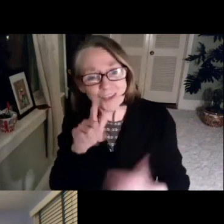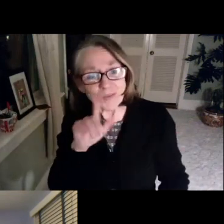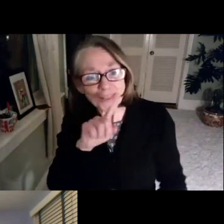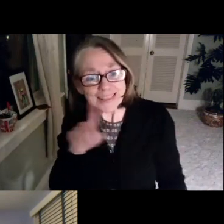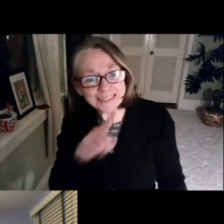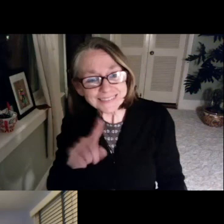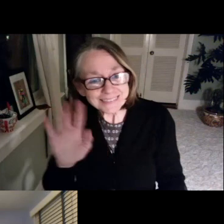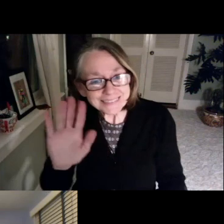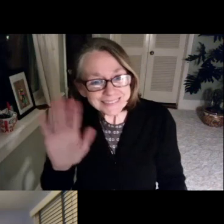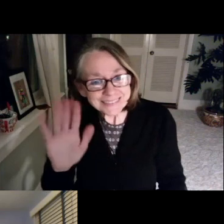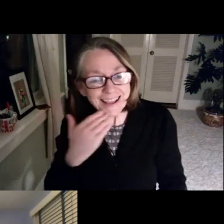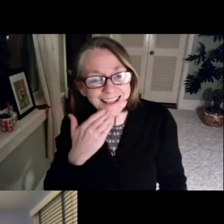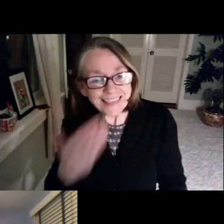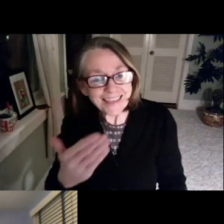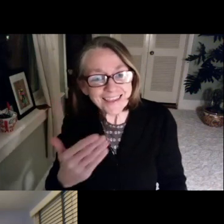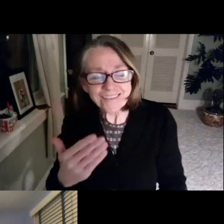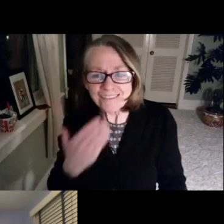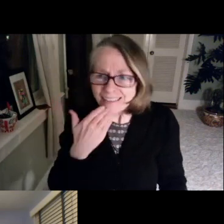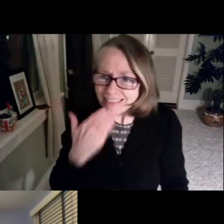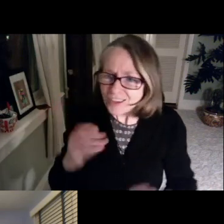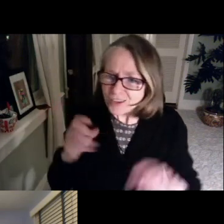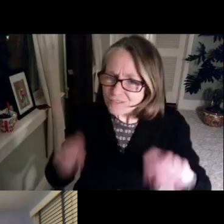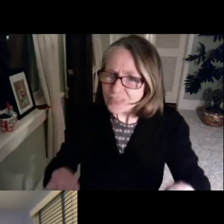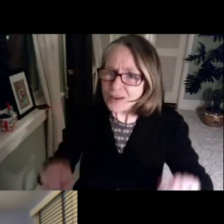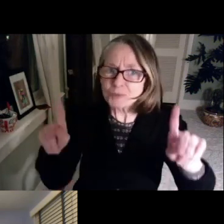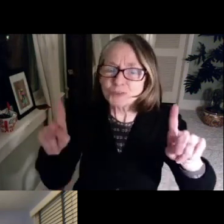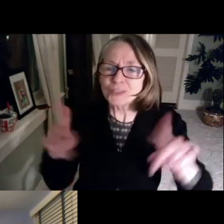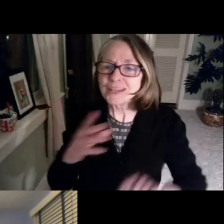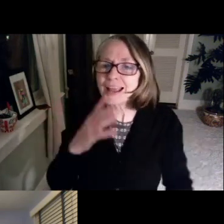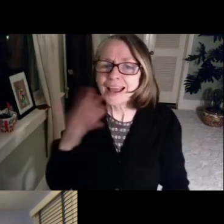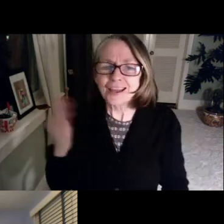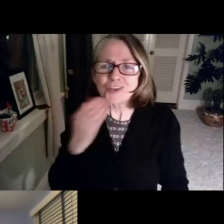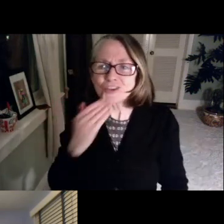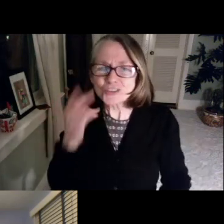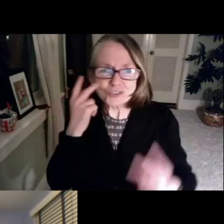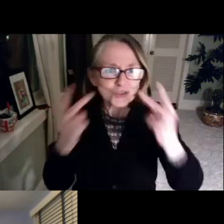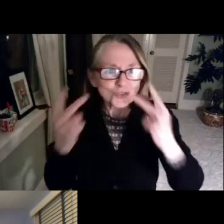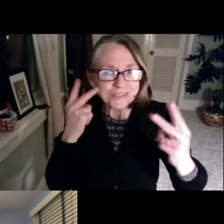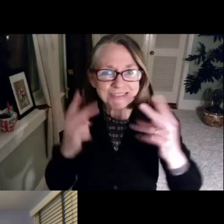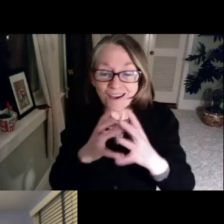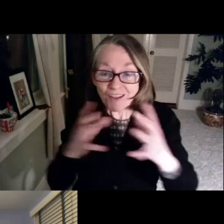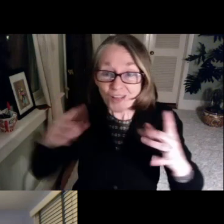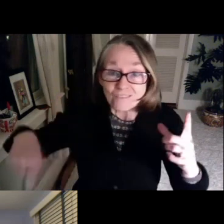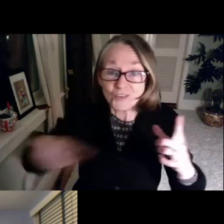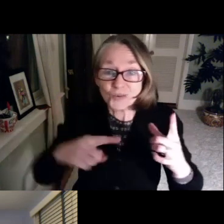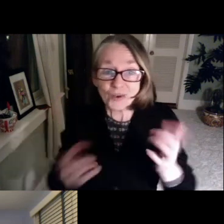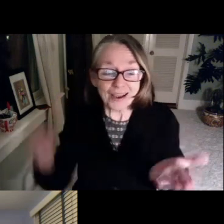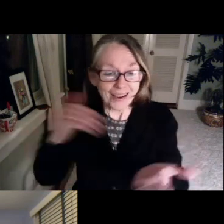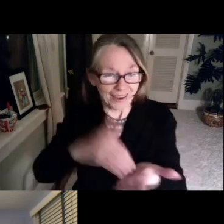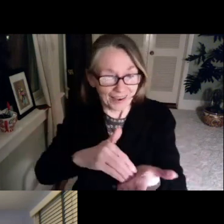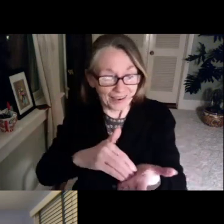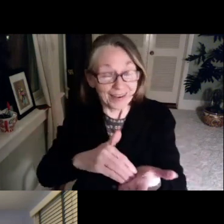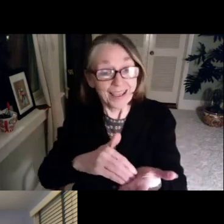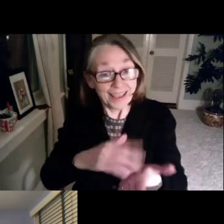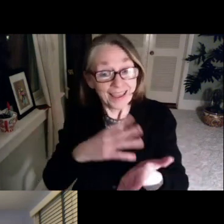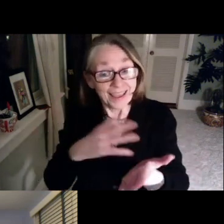you, our Thank you very much for the opportunity. And it was good to see a lot of you again. And